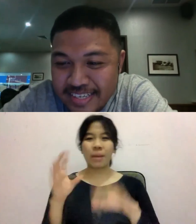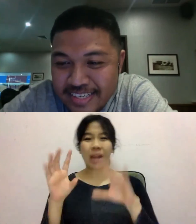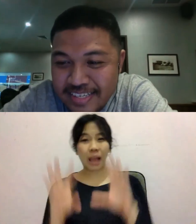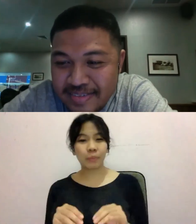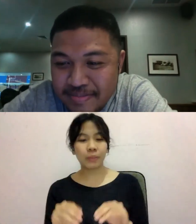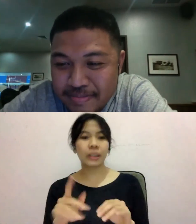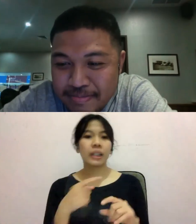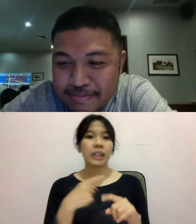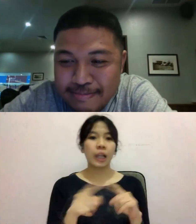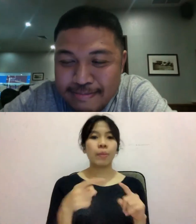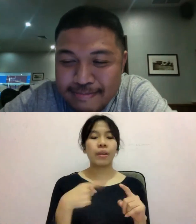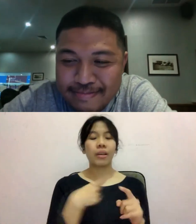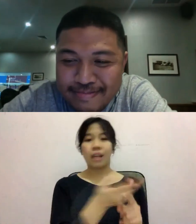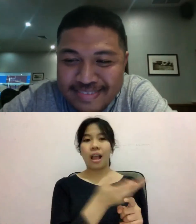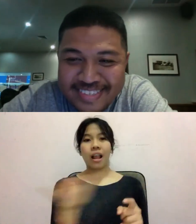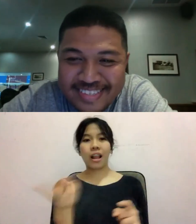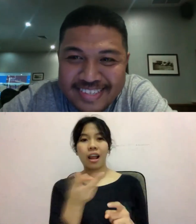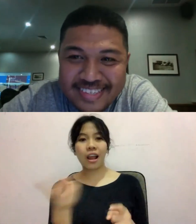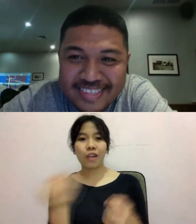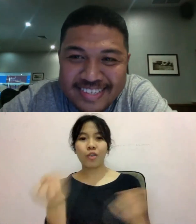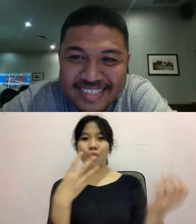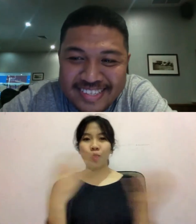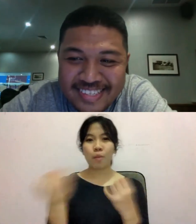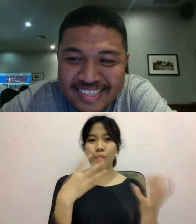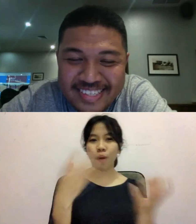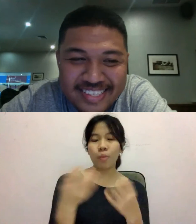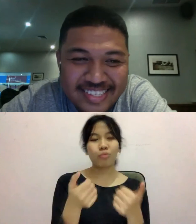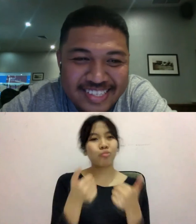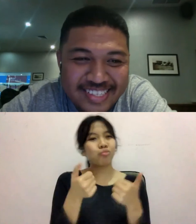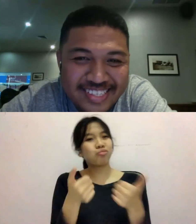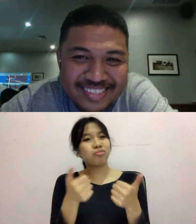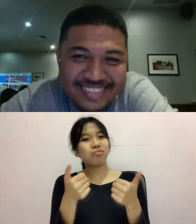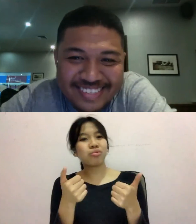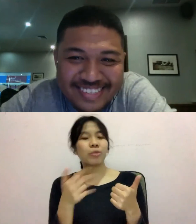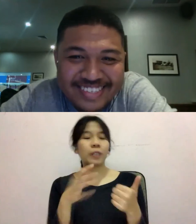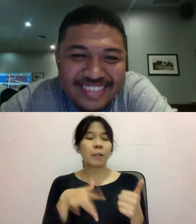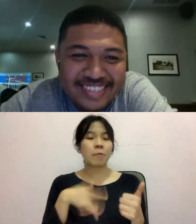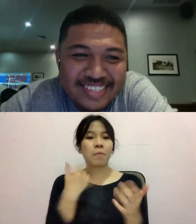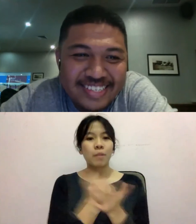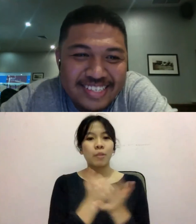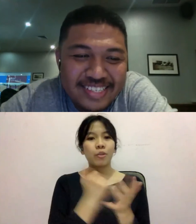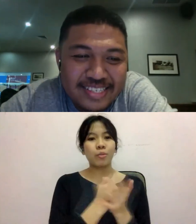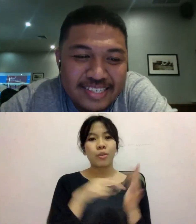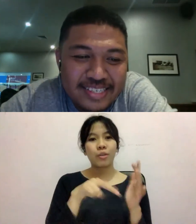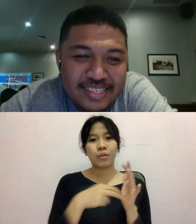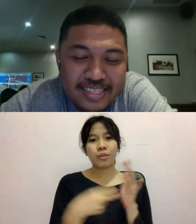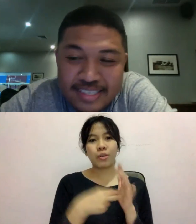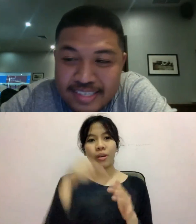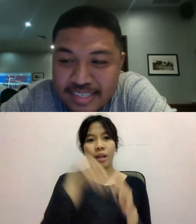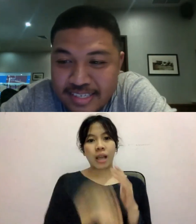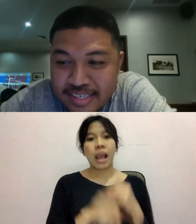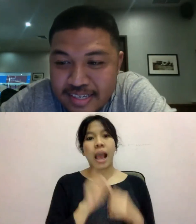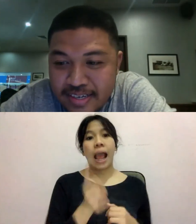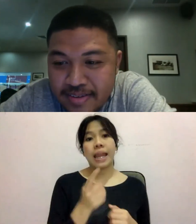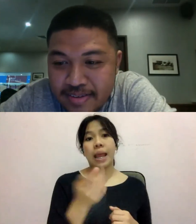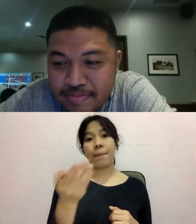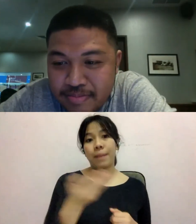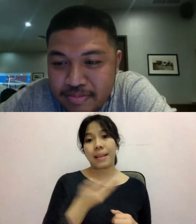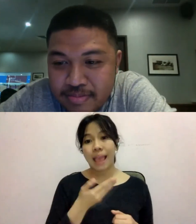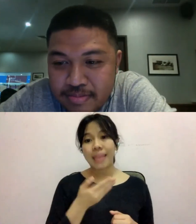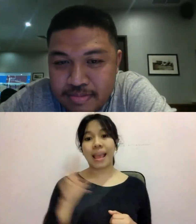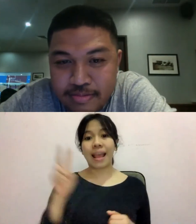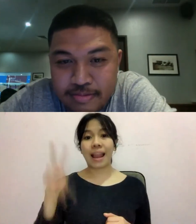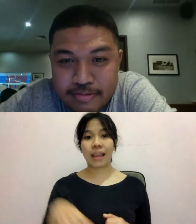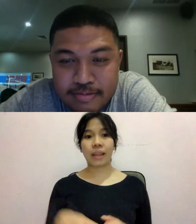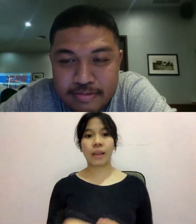we also want to answer as many questions as possible. So one last question before we close from the audience. My question